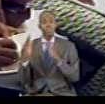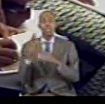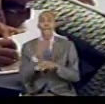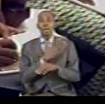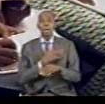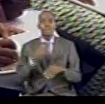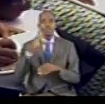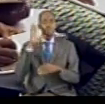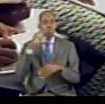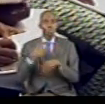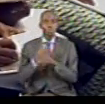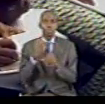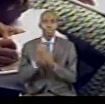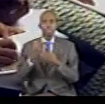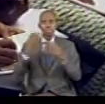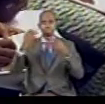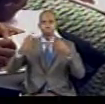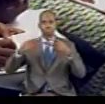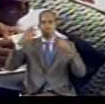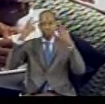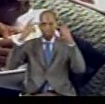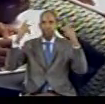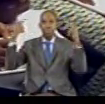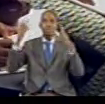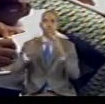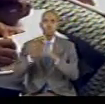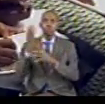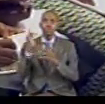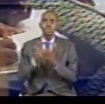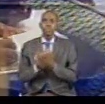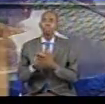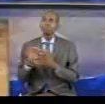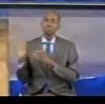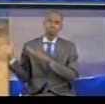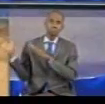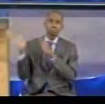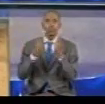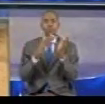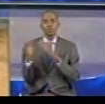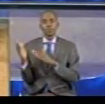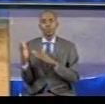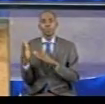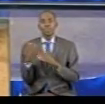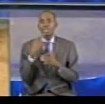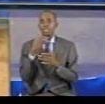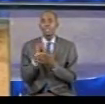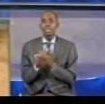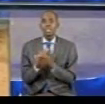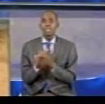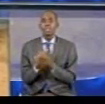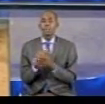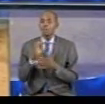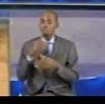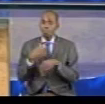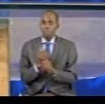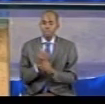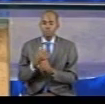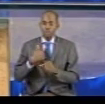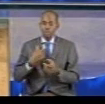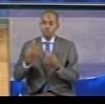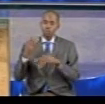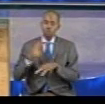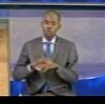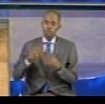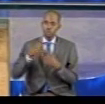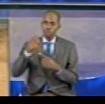that tempest in Jesus' name. Bid me come unto thee on the water.